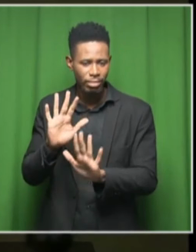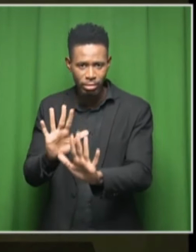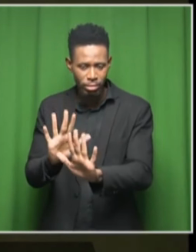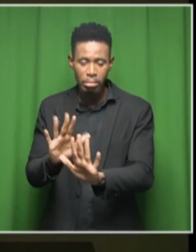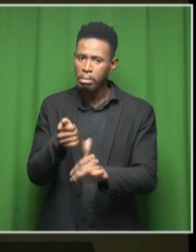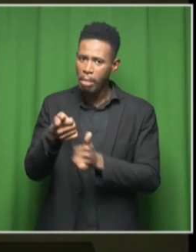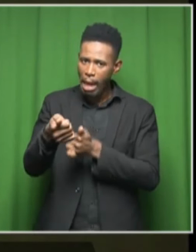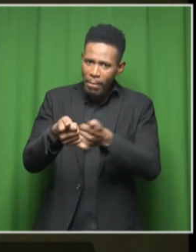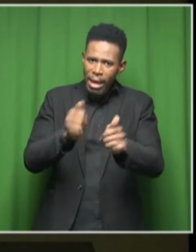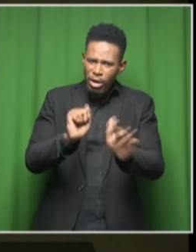you come from.